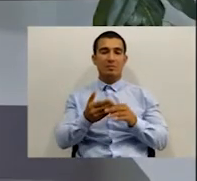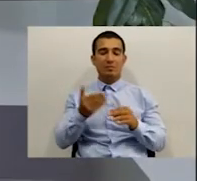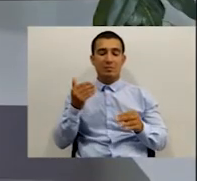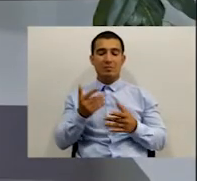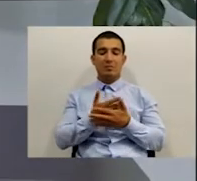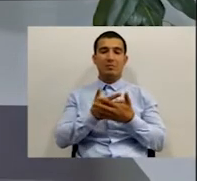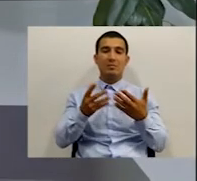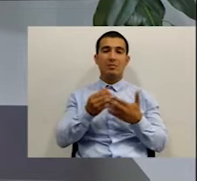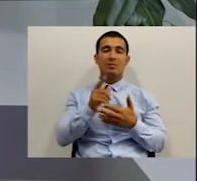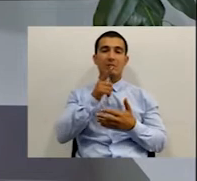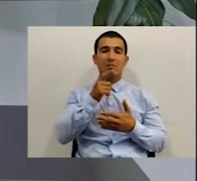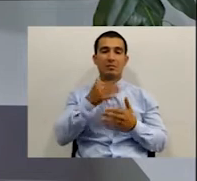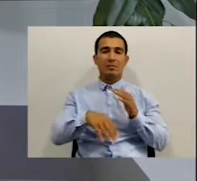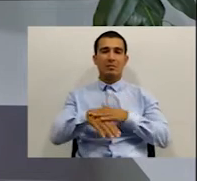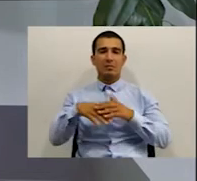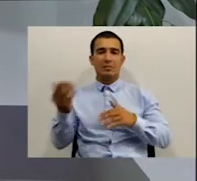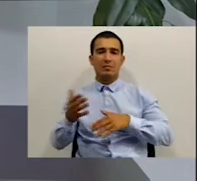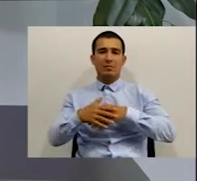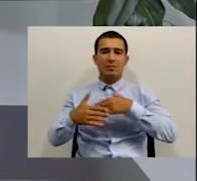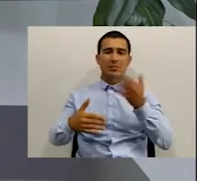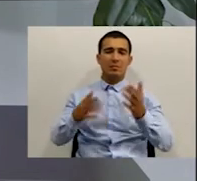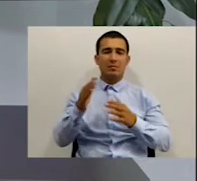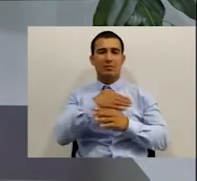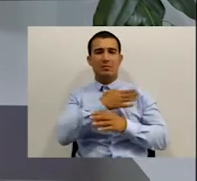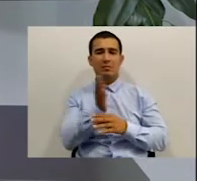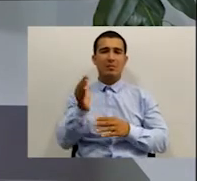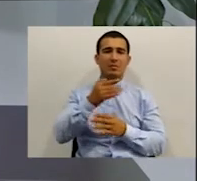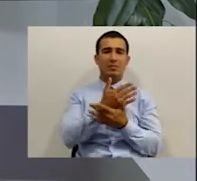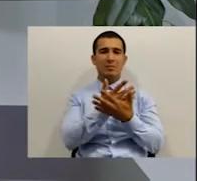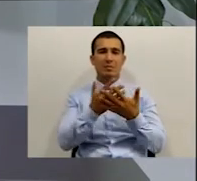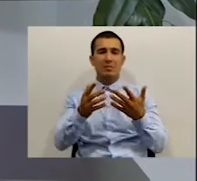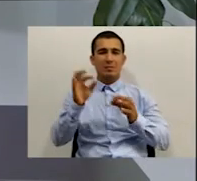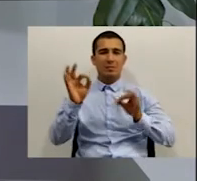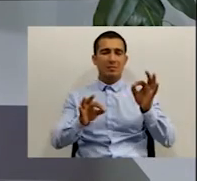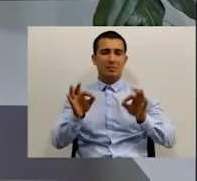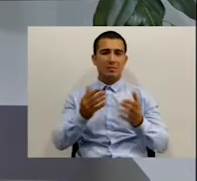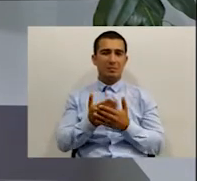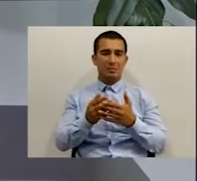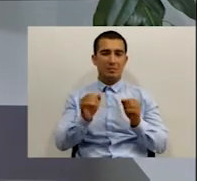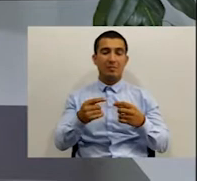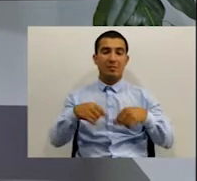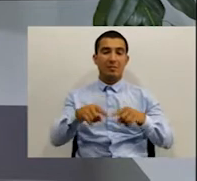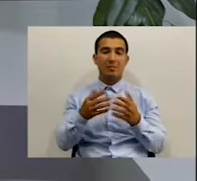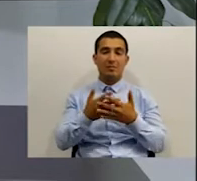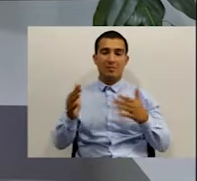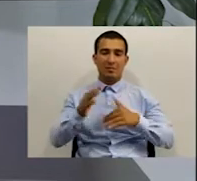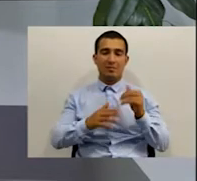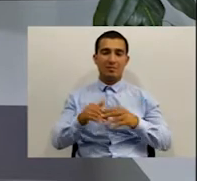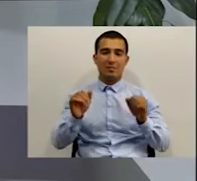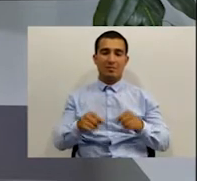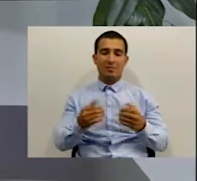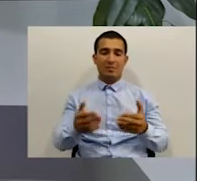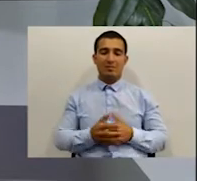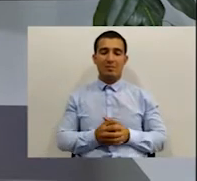qalamimizni yurg'izishimiz mumkin, qalamimizni yo'nalishini o'ngga yoki chapga burishimiz mumkin ekan. Turli xil mana shunday